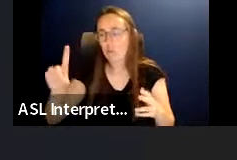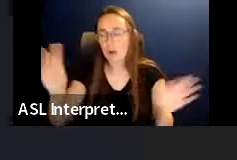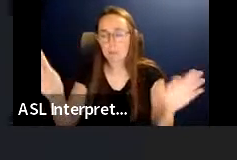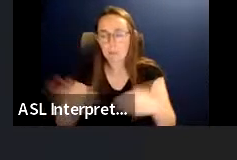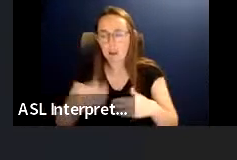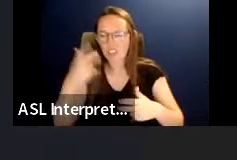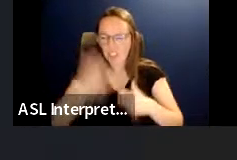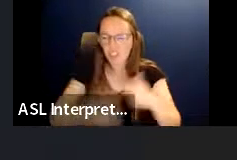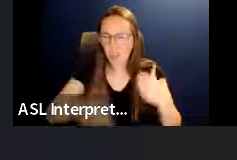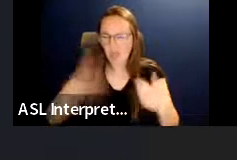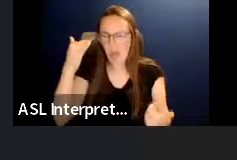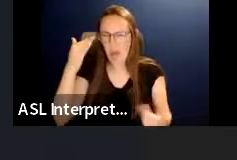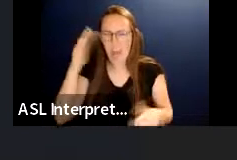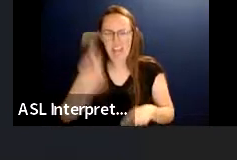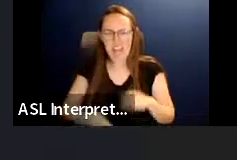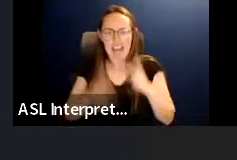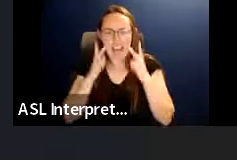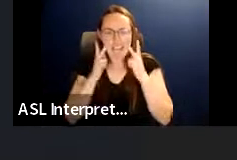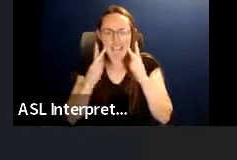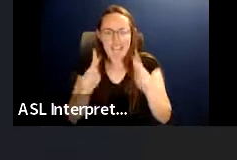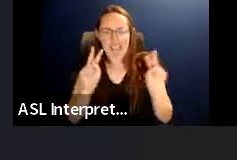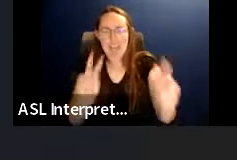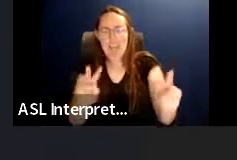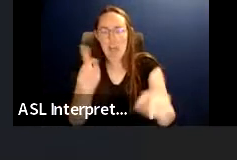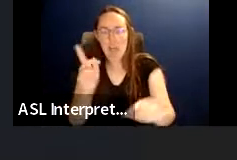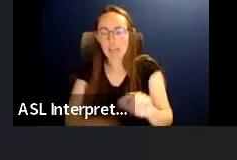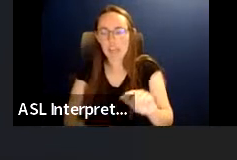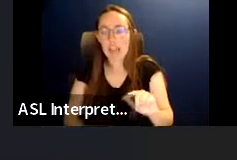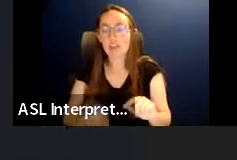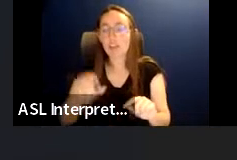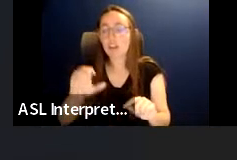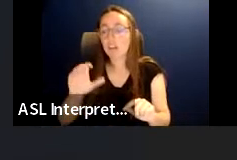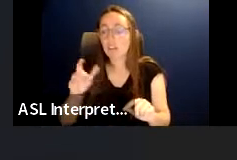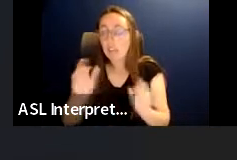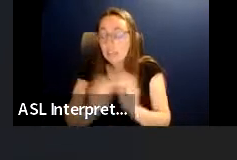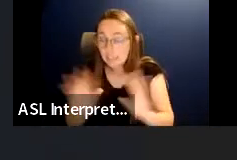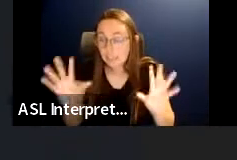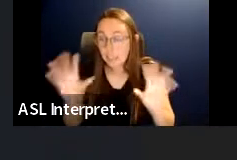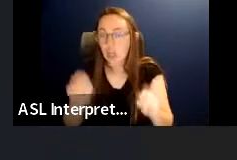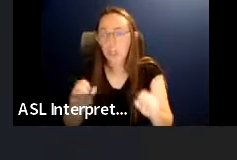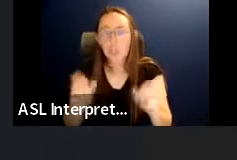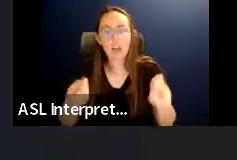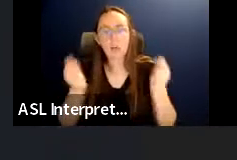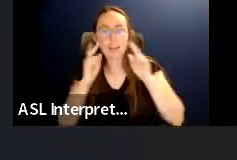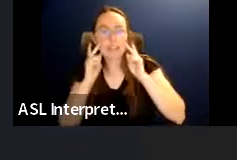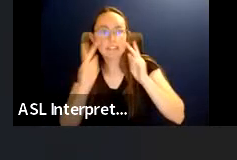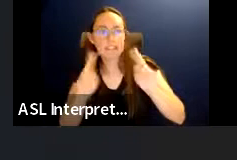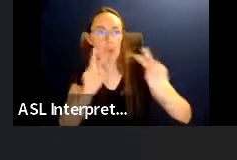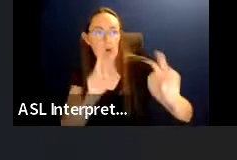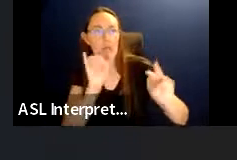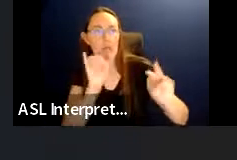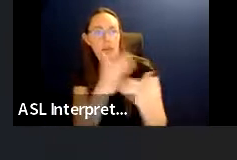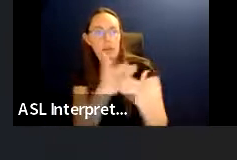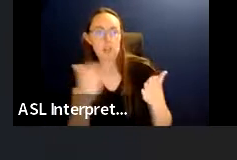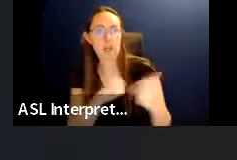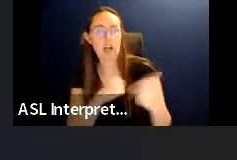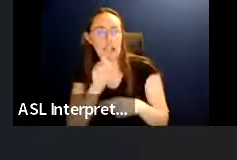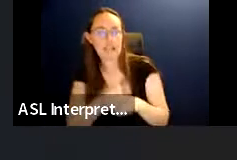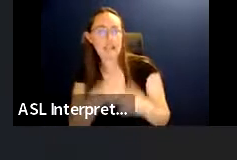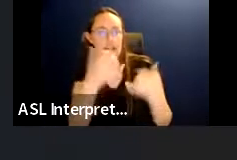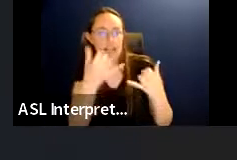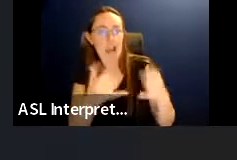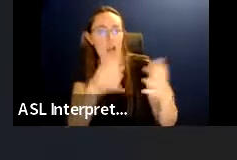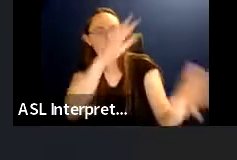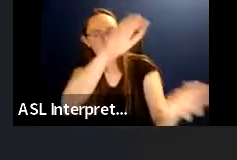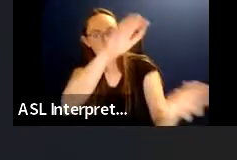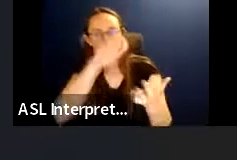you can quickly see where your lock line is, where your 3/4 inch PVC pipe is, and you grab what other bin of